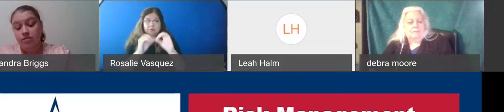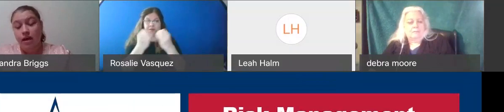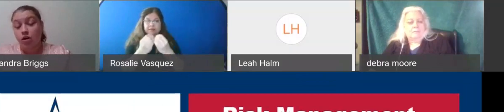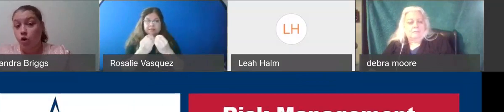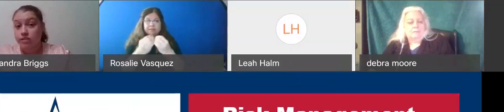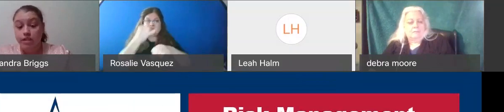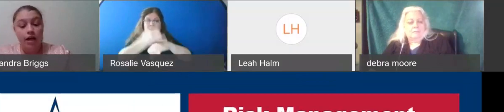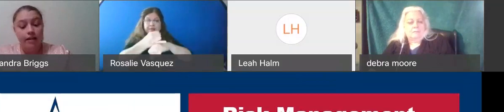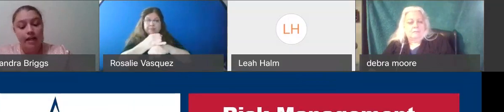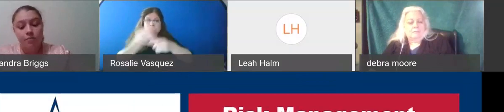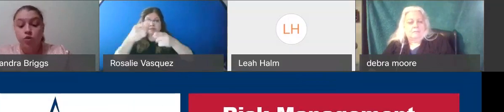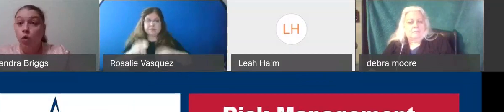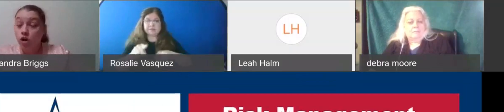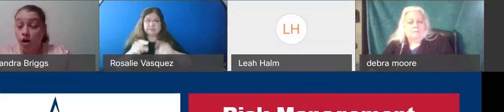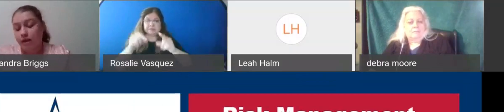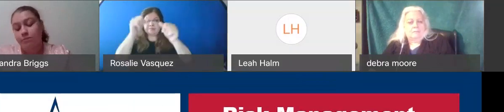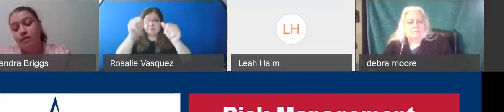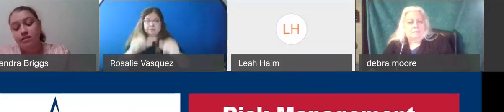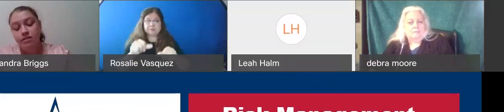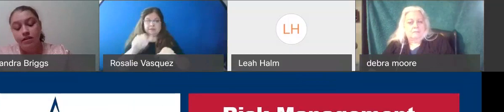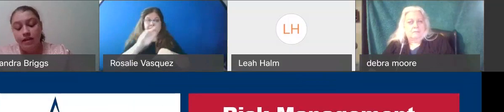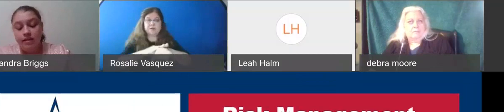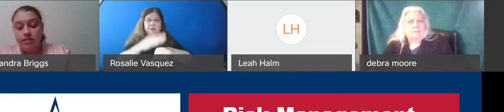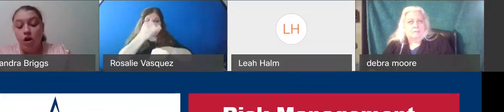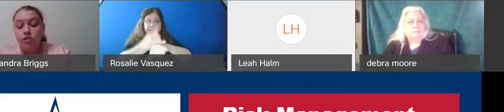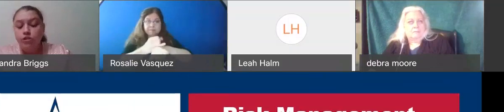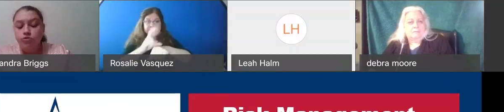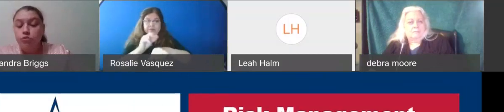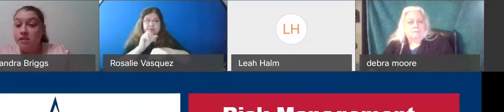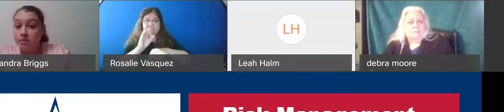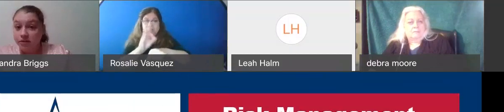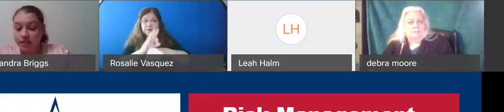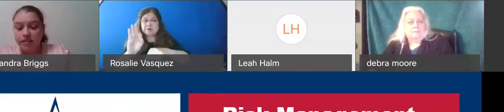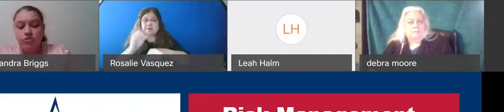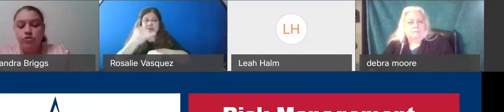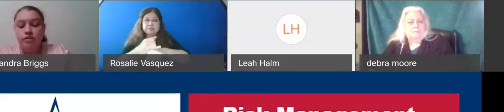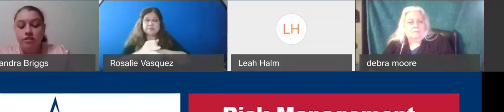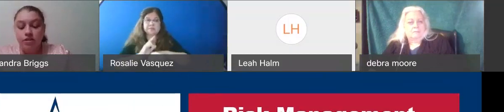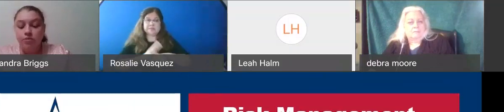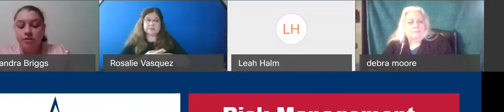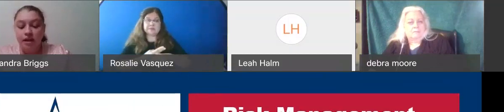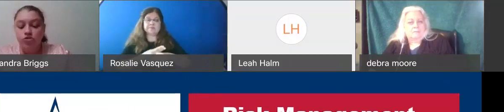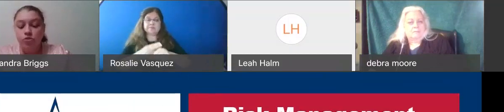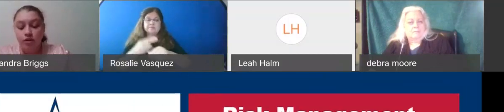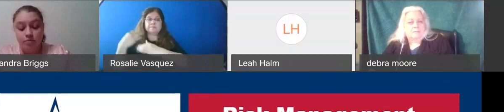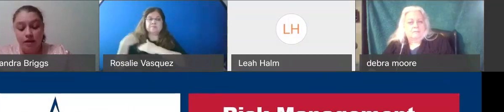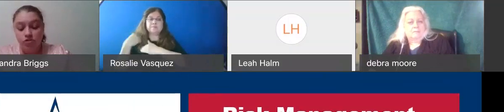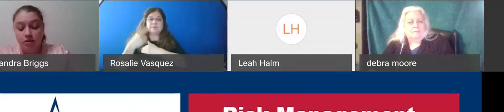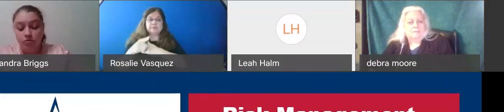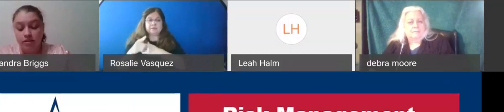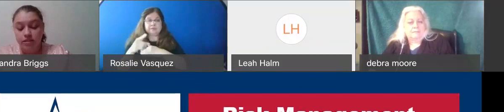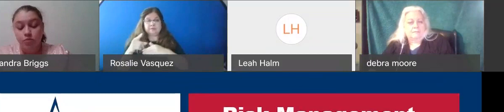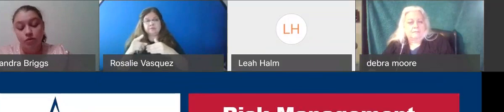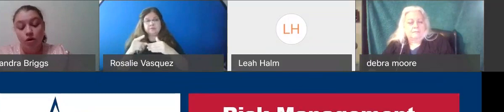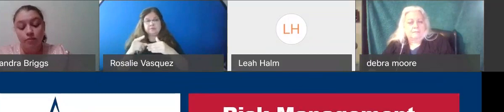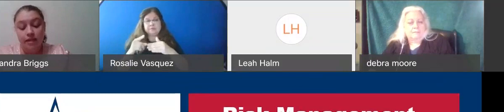events that are hosted on campus or off campus. It is the RSO's responsibility to consider potential risk